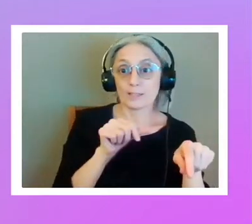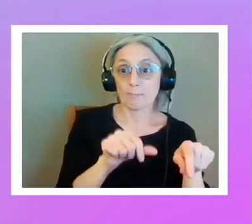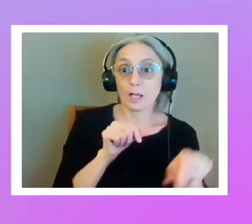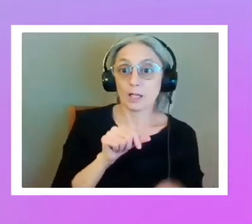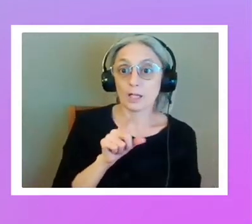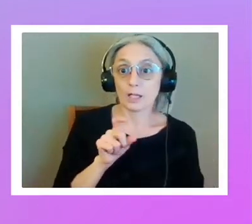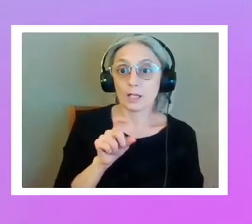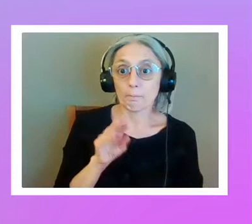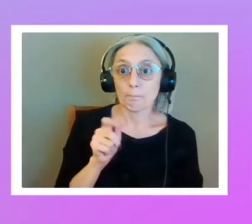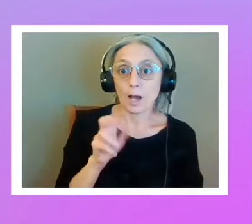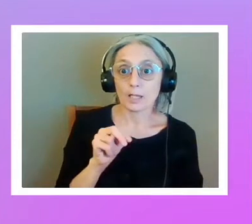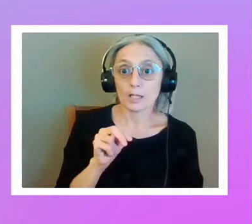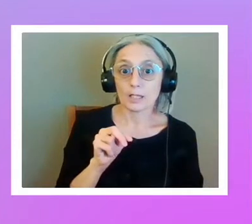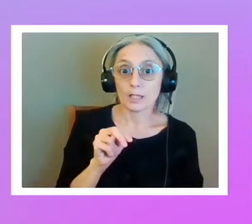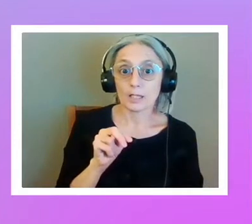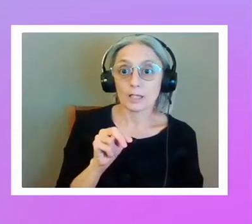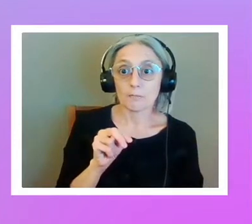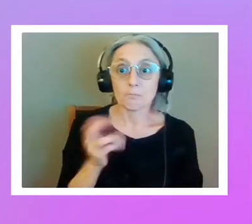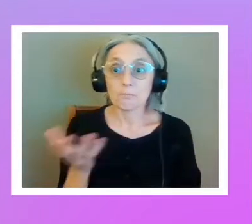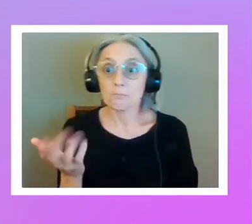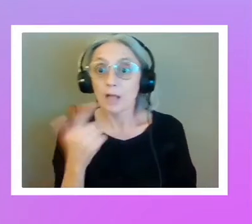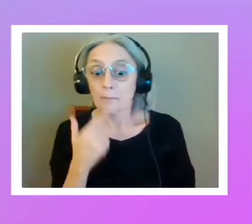Well, I still got some good time.